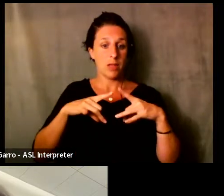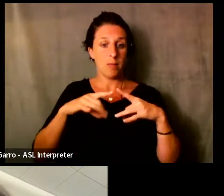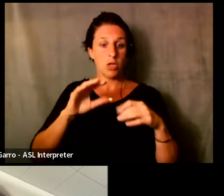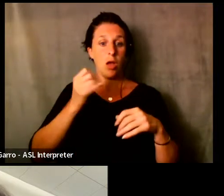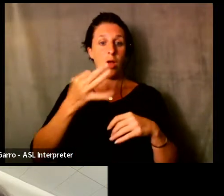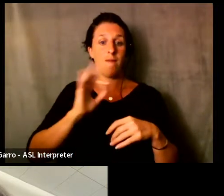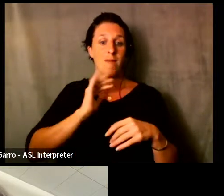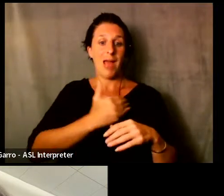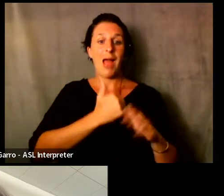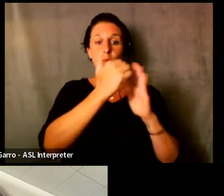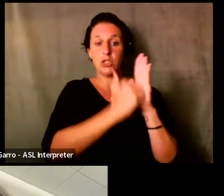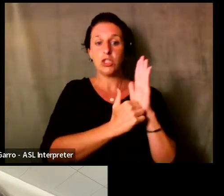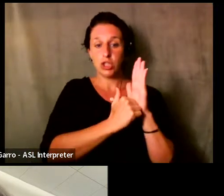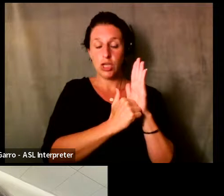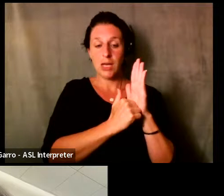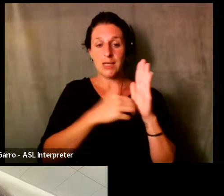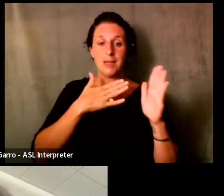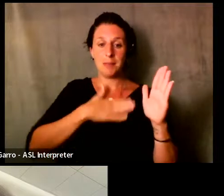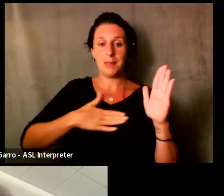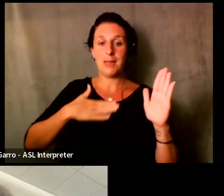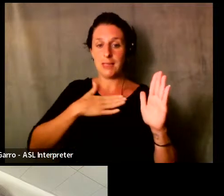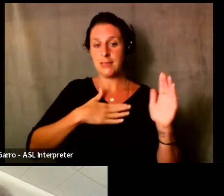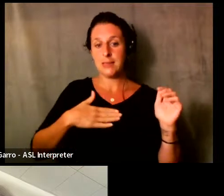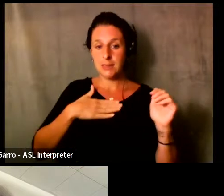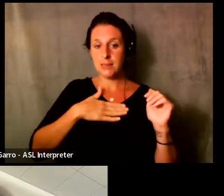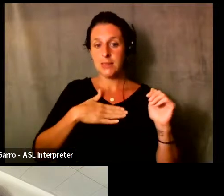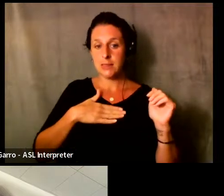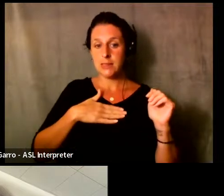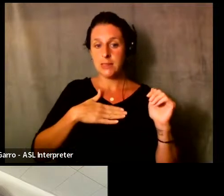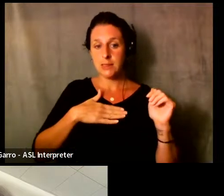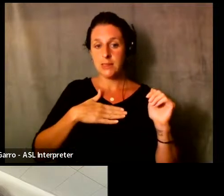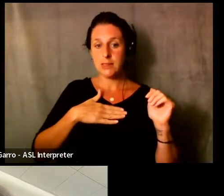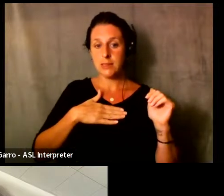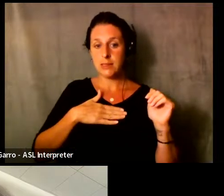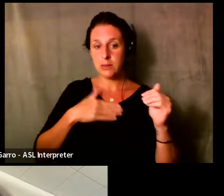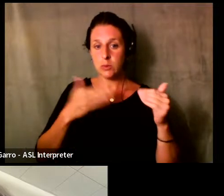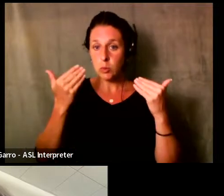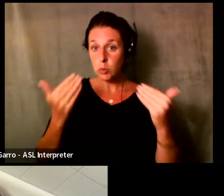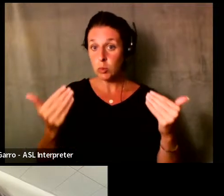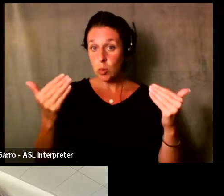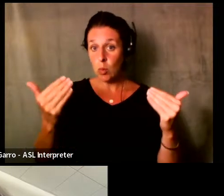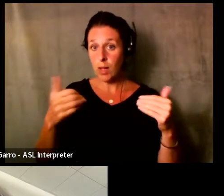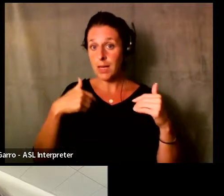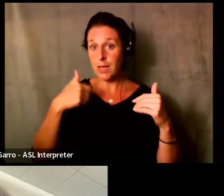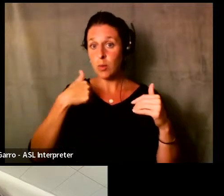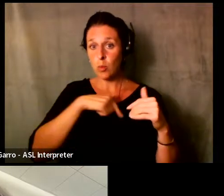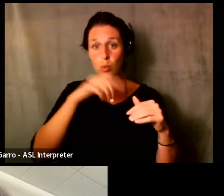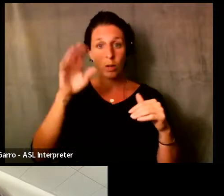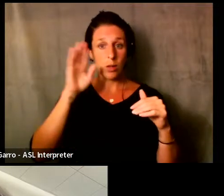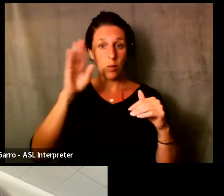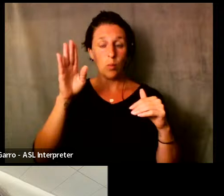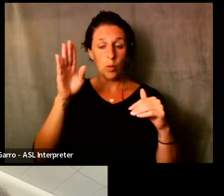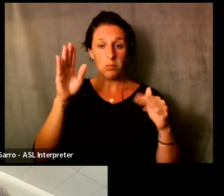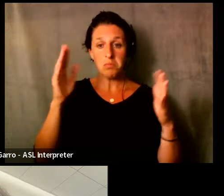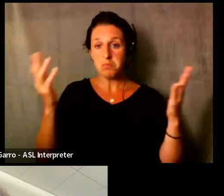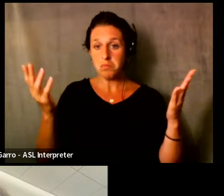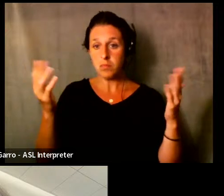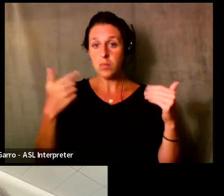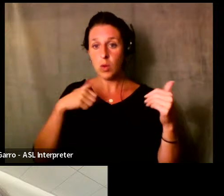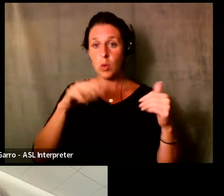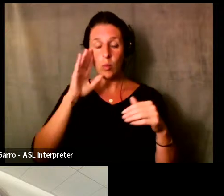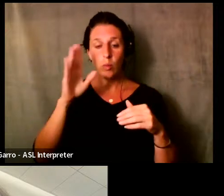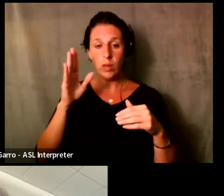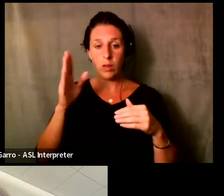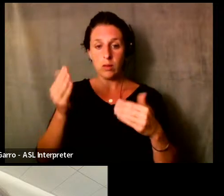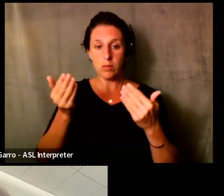agenda, please, I guess, go ahead and we will go ahead and promote you. But